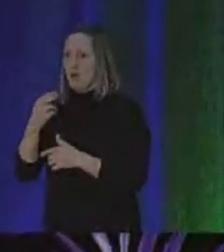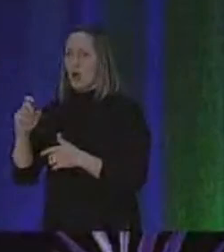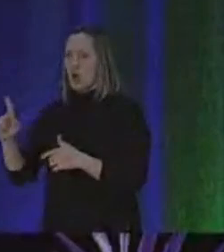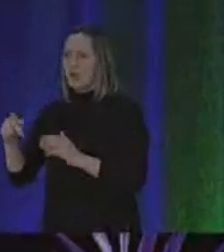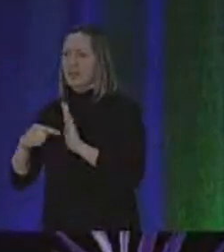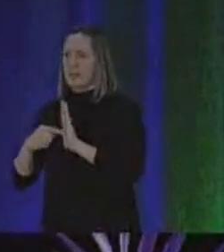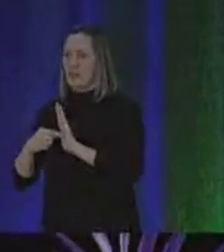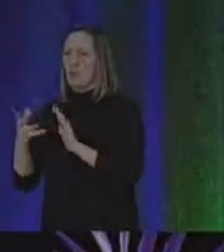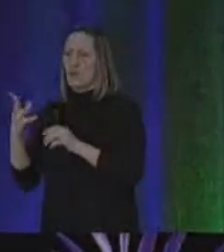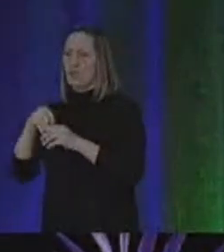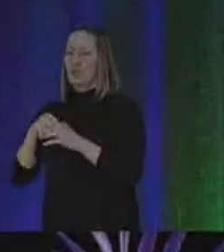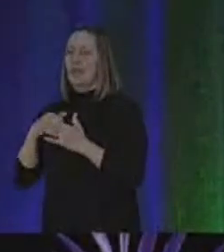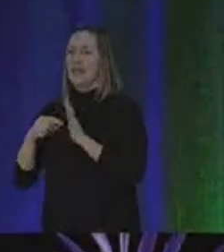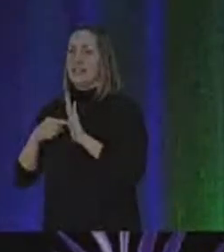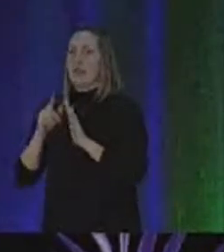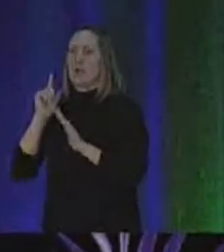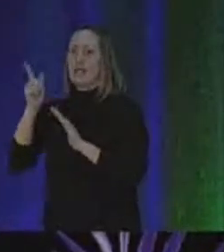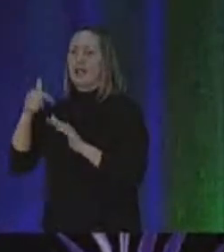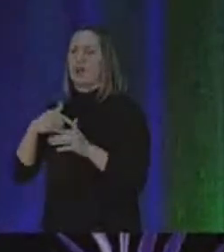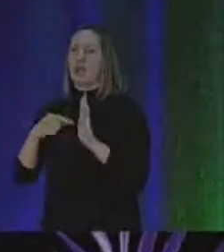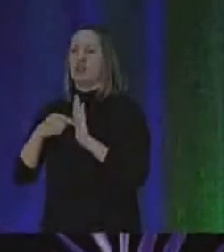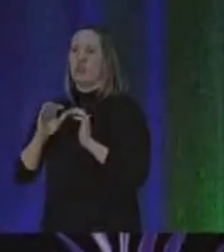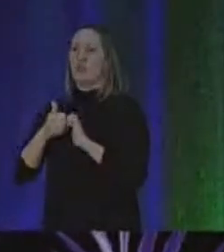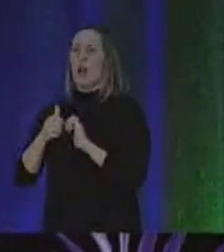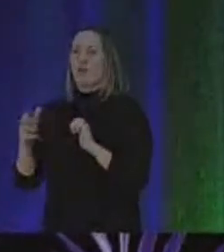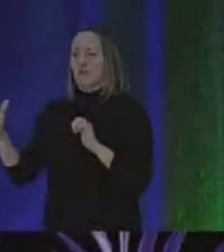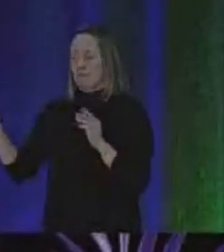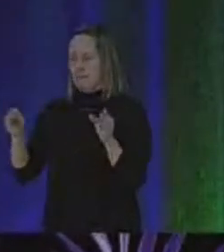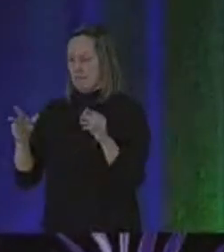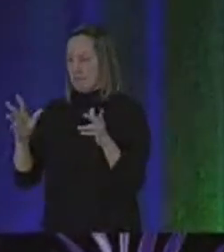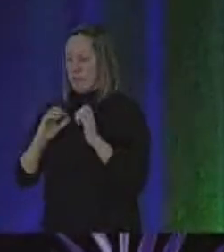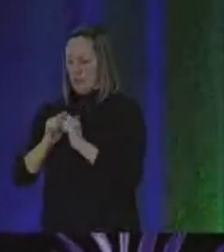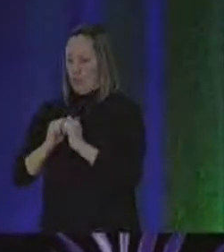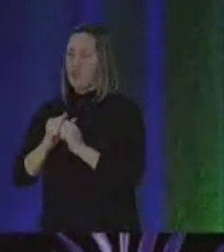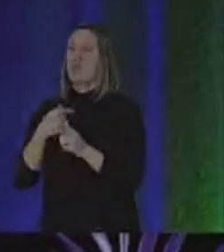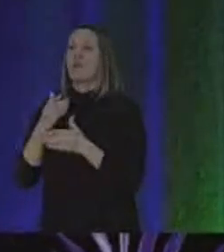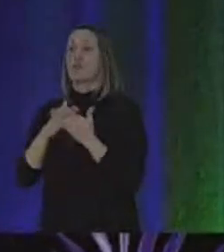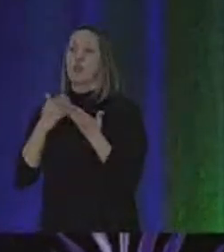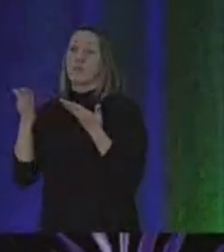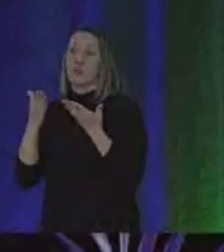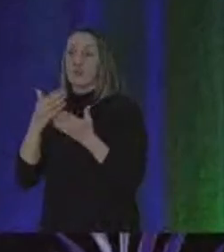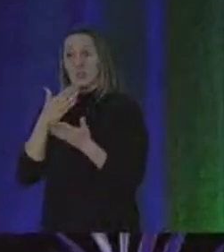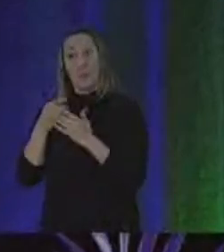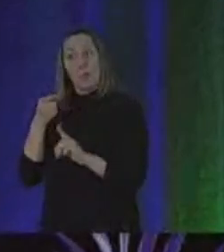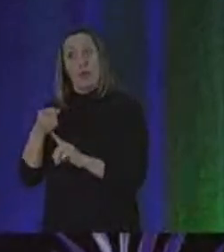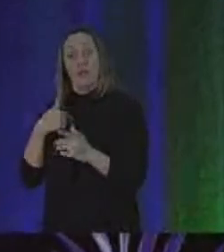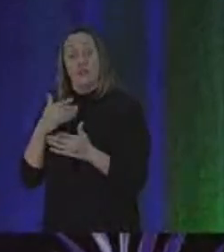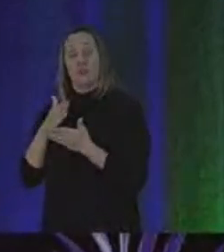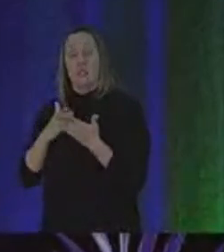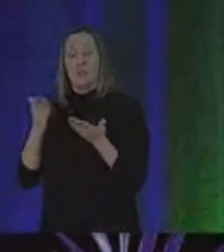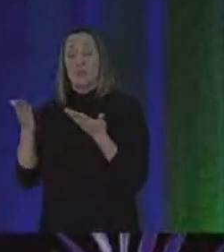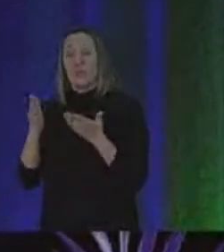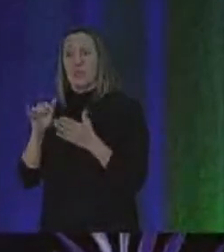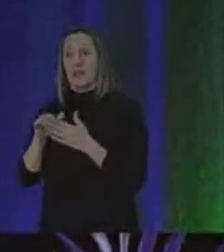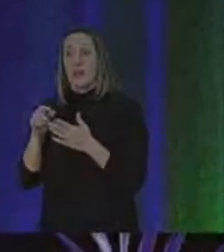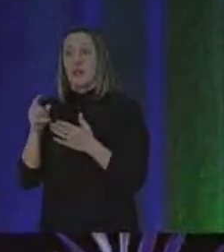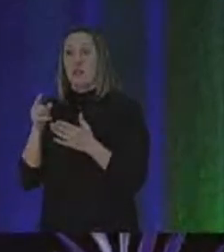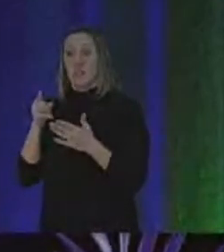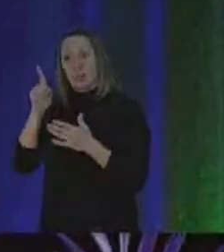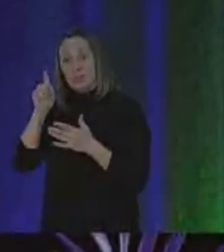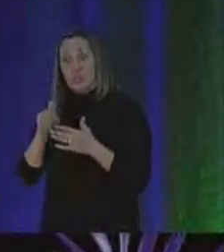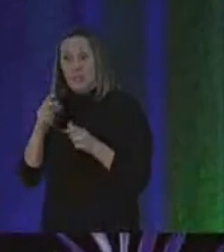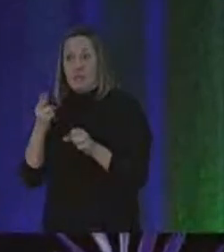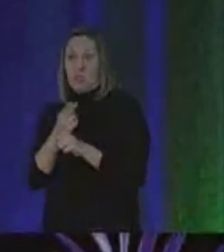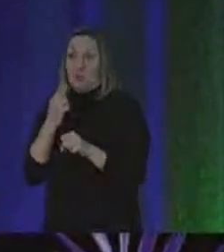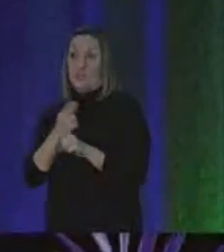later on. I'll show you how to piece all that stuff together. But there are some services, and this is a good point. There are some services that you should be